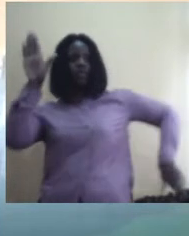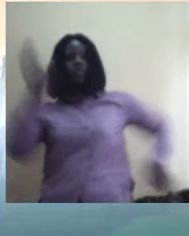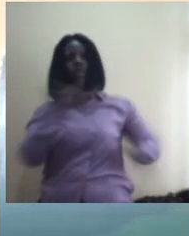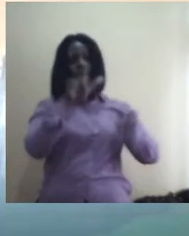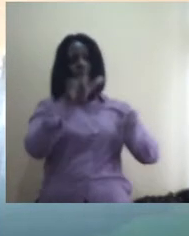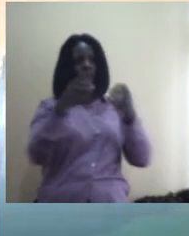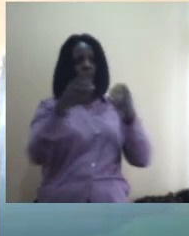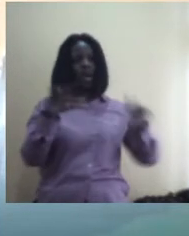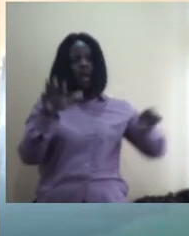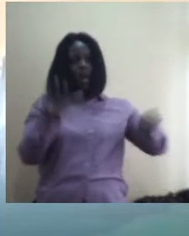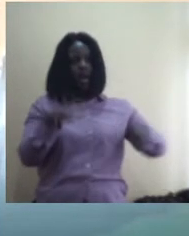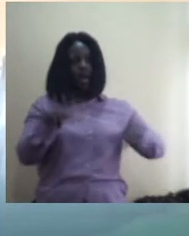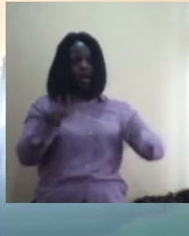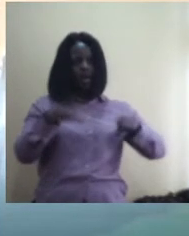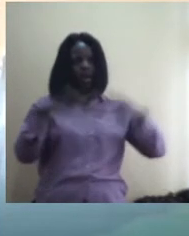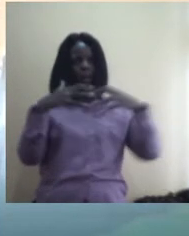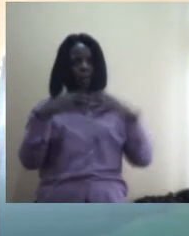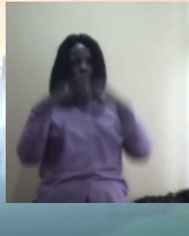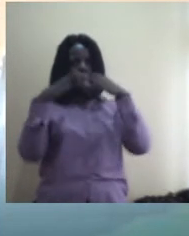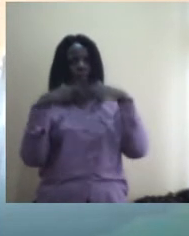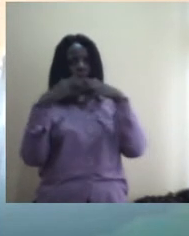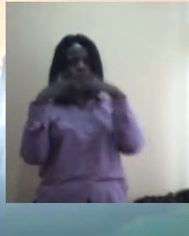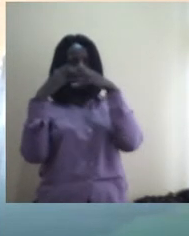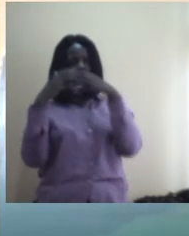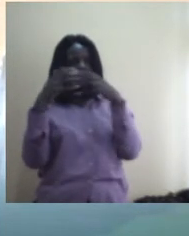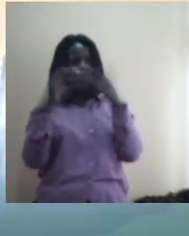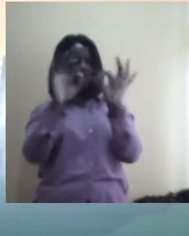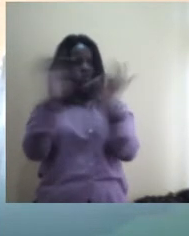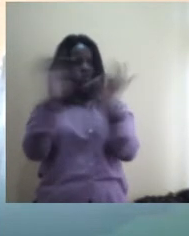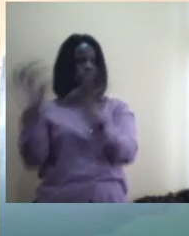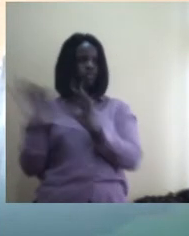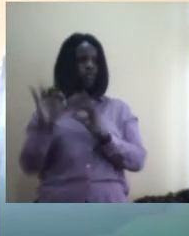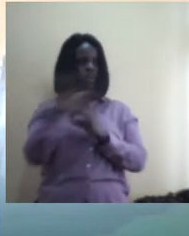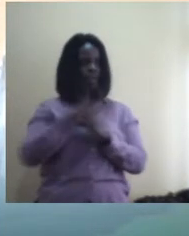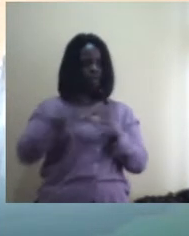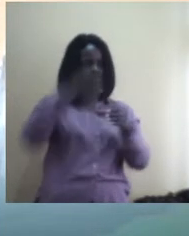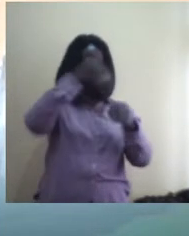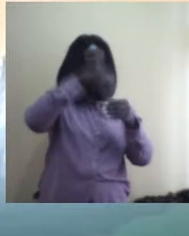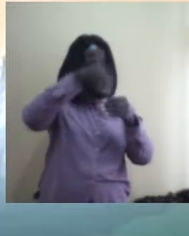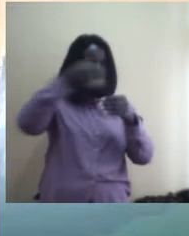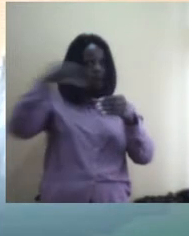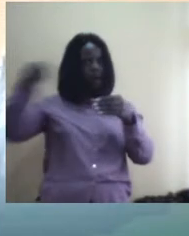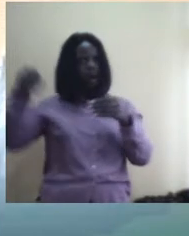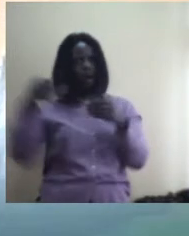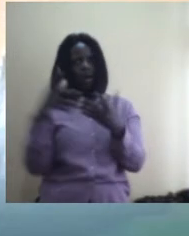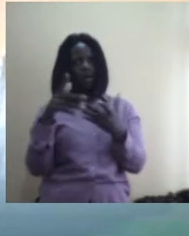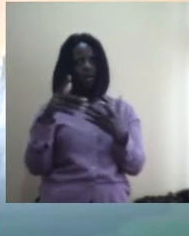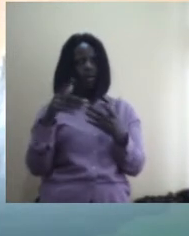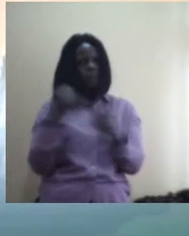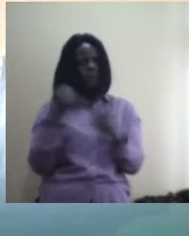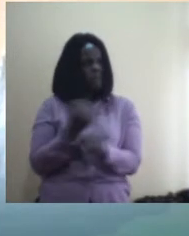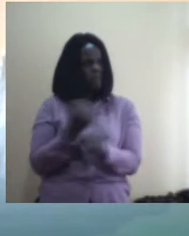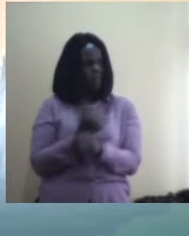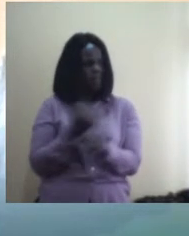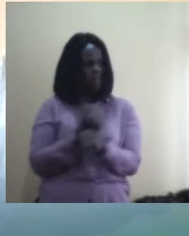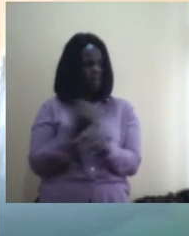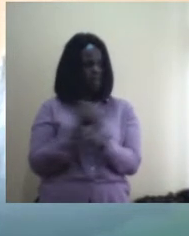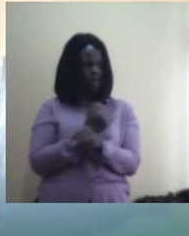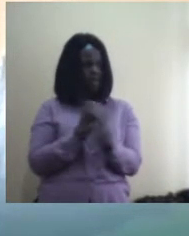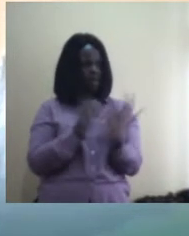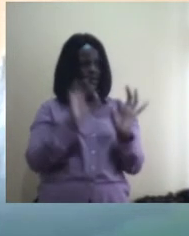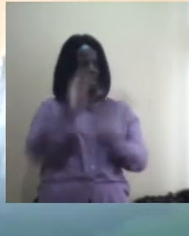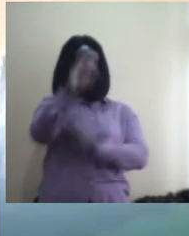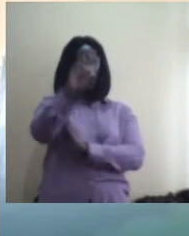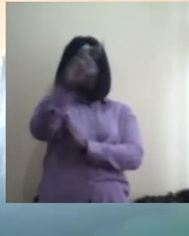have established a practical nursery that propagates organic seedlings